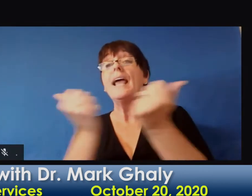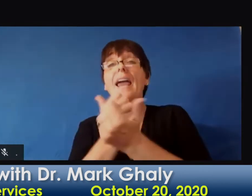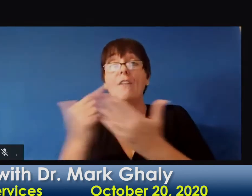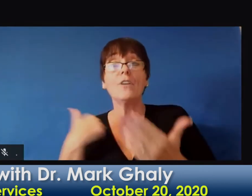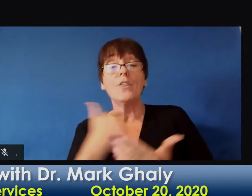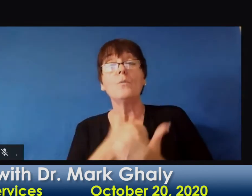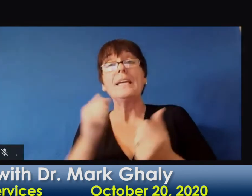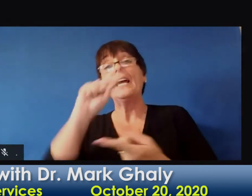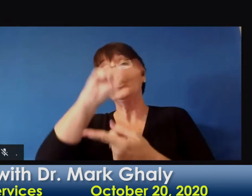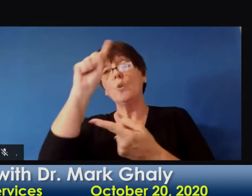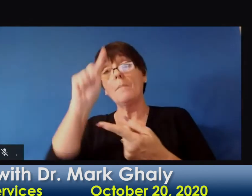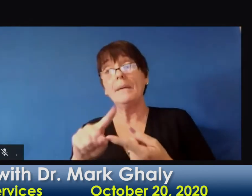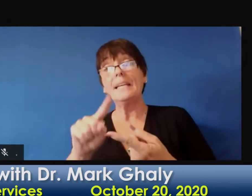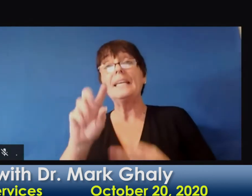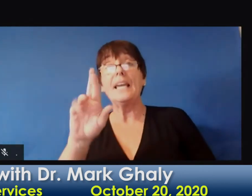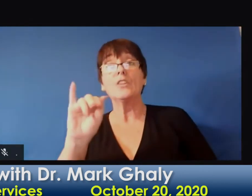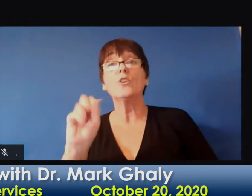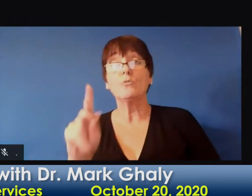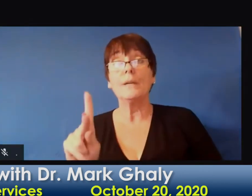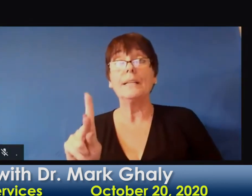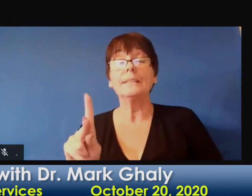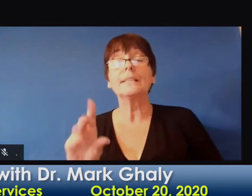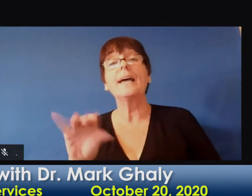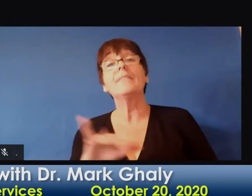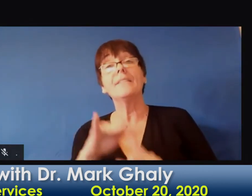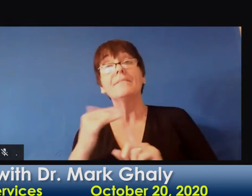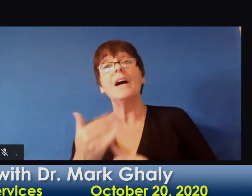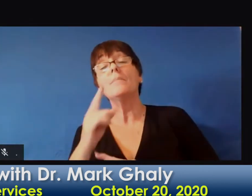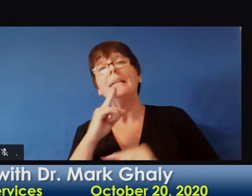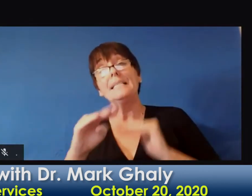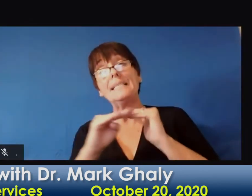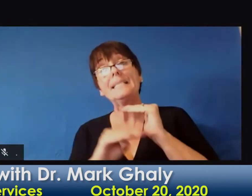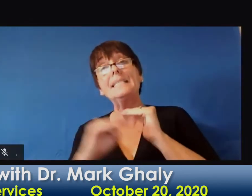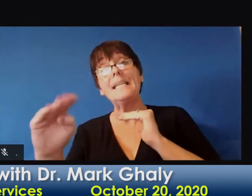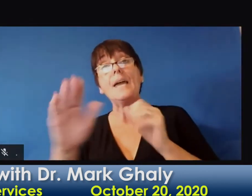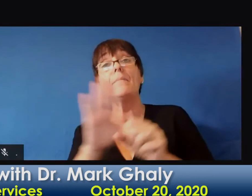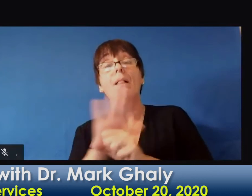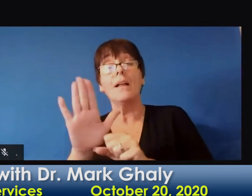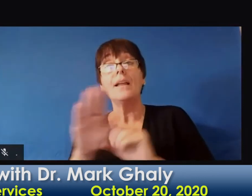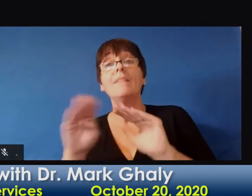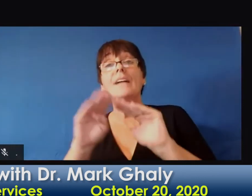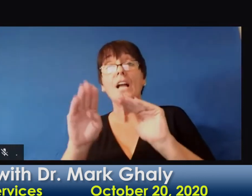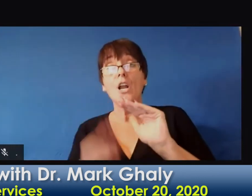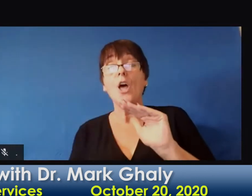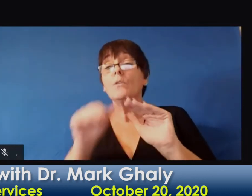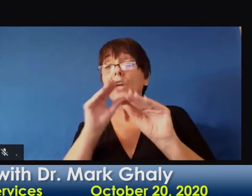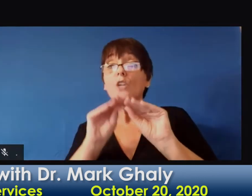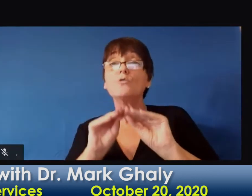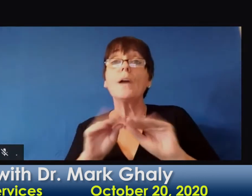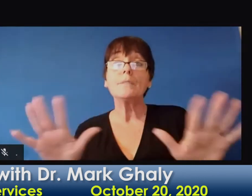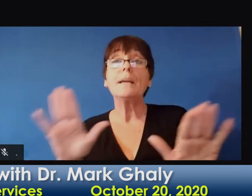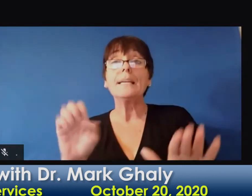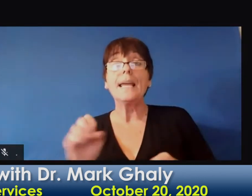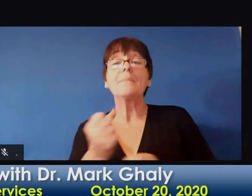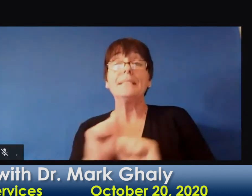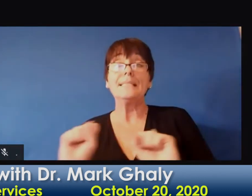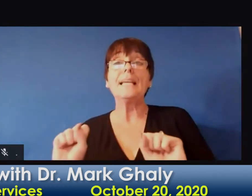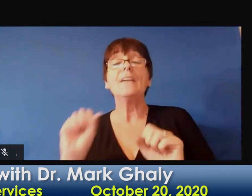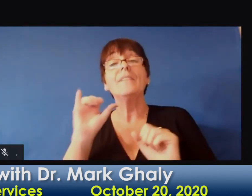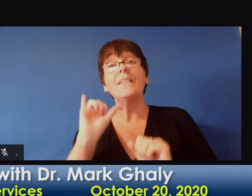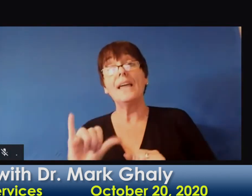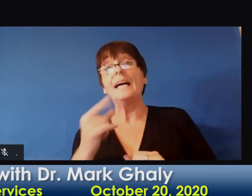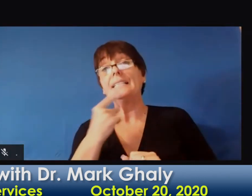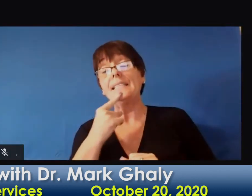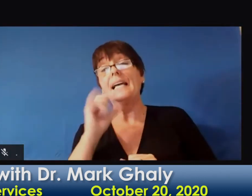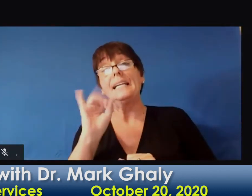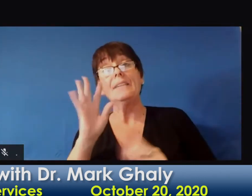mitigate risk, and then the environment around the school is stable enough and low enough with transmission that it can be safe. That said, if